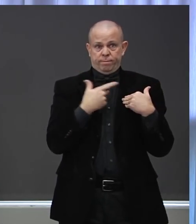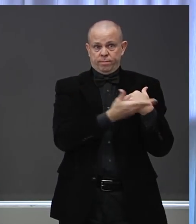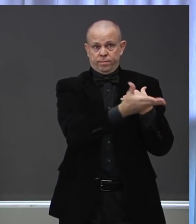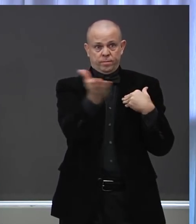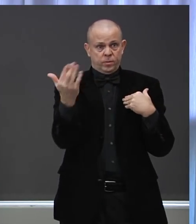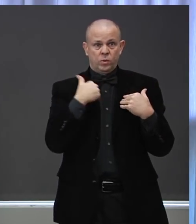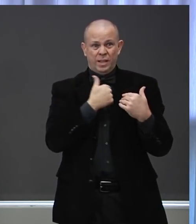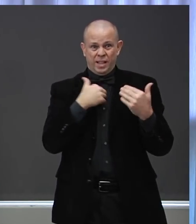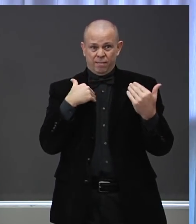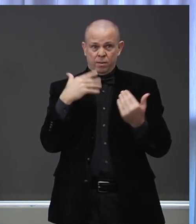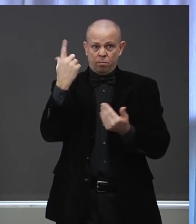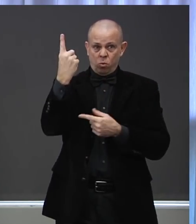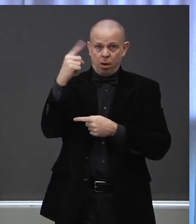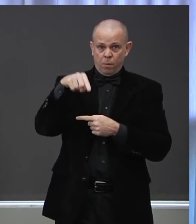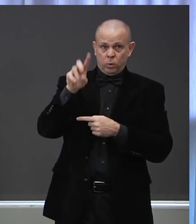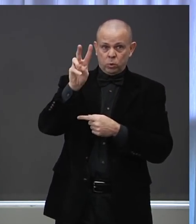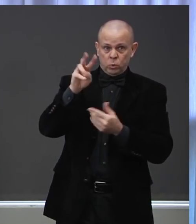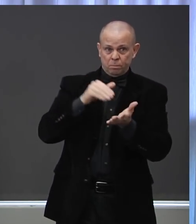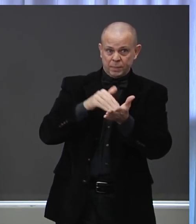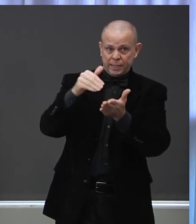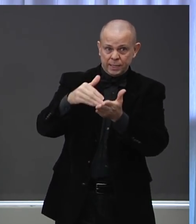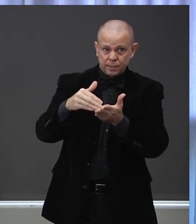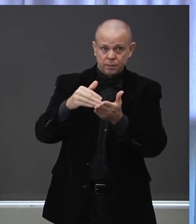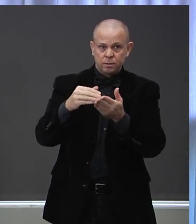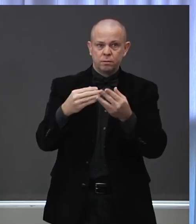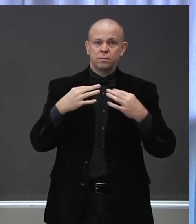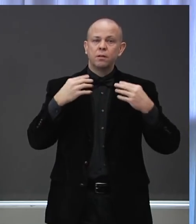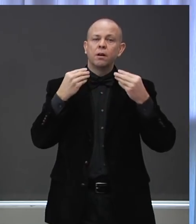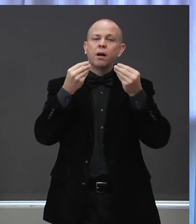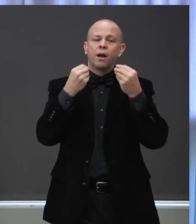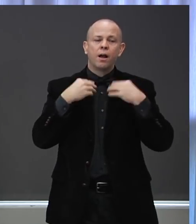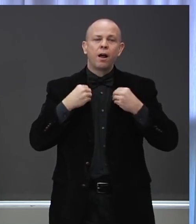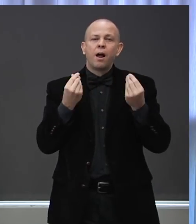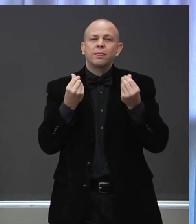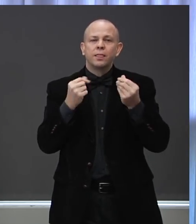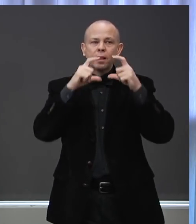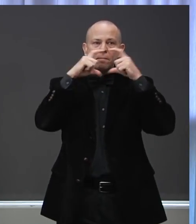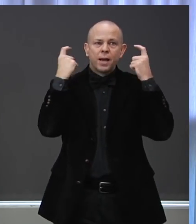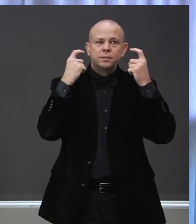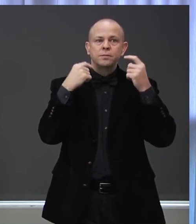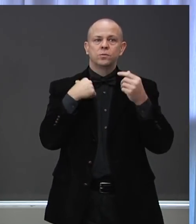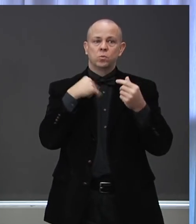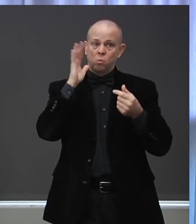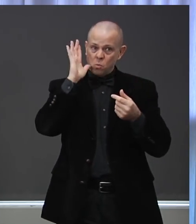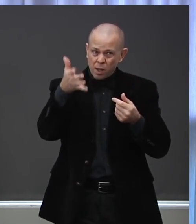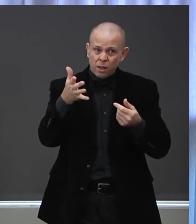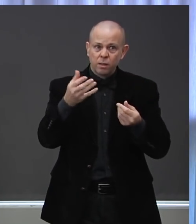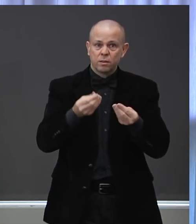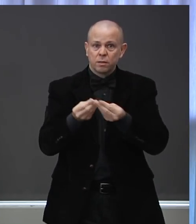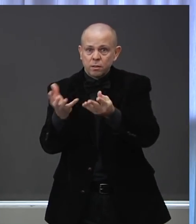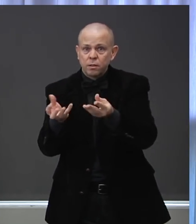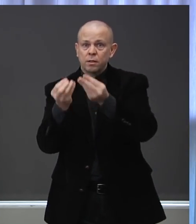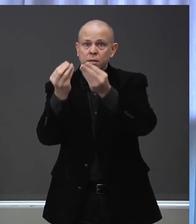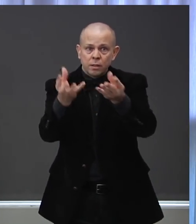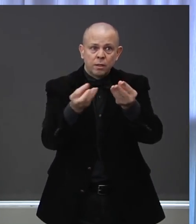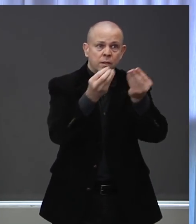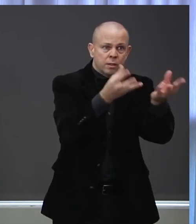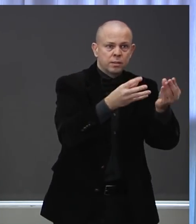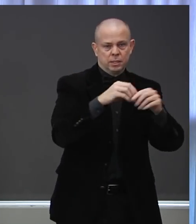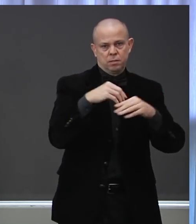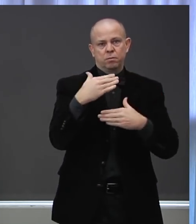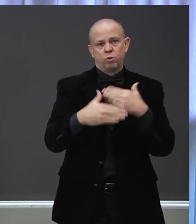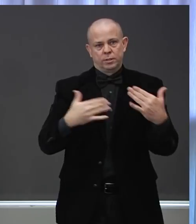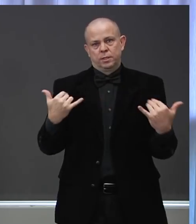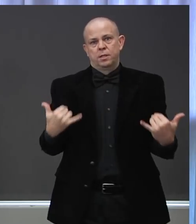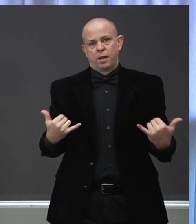million cloth face coverings that we're in the process of distributing to schools around the state of Oregon right now. So we